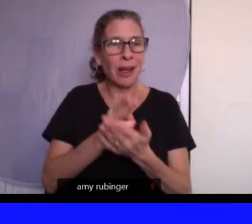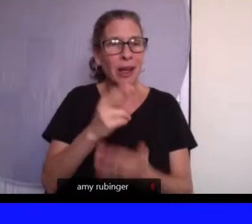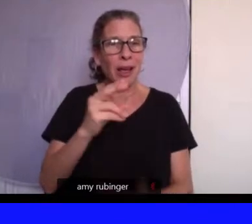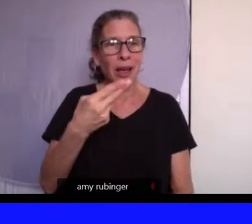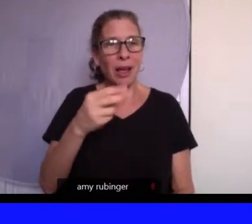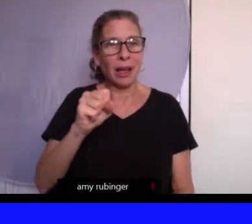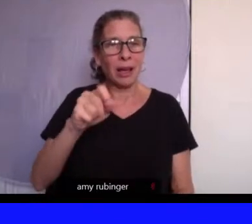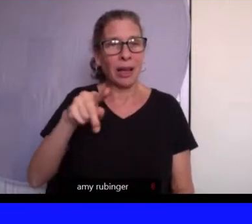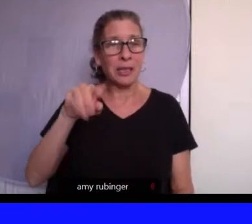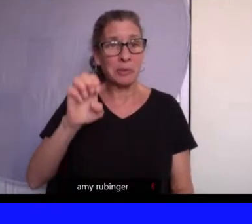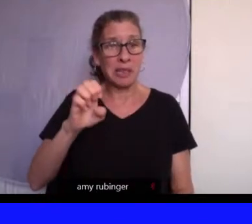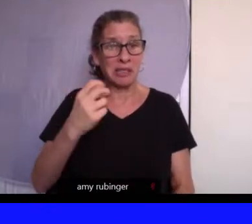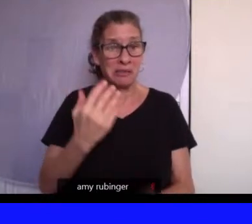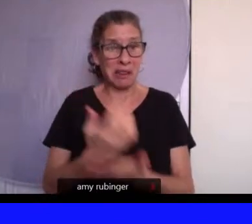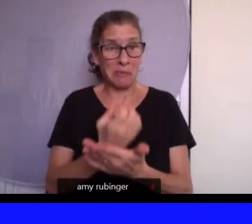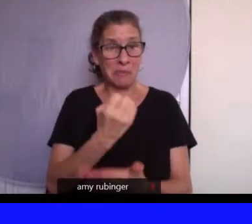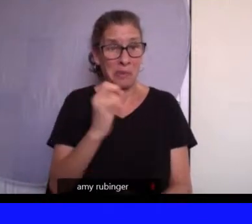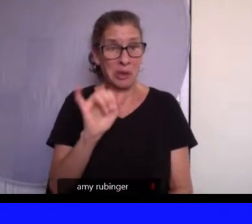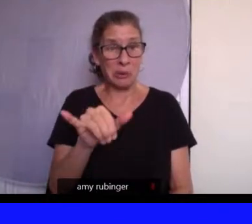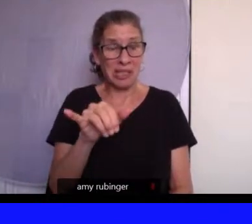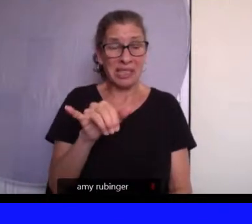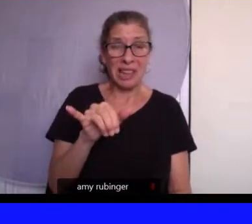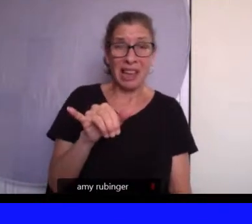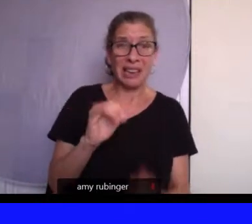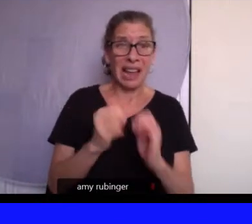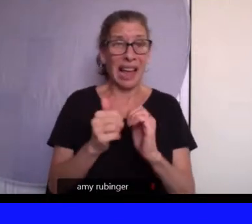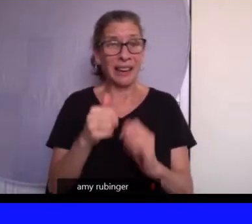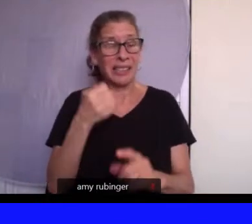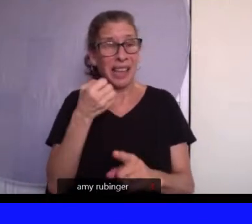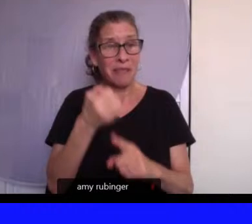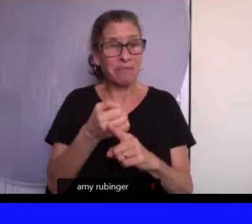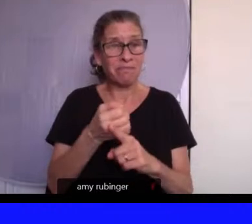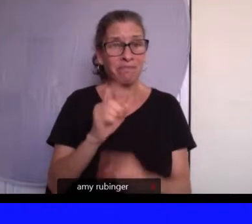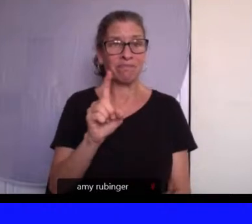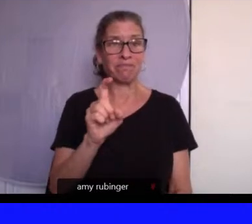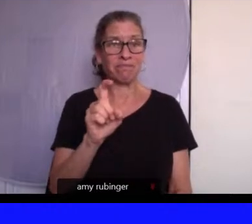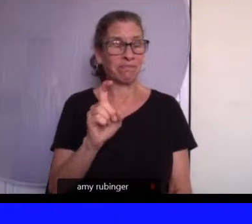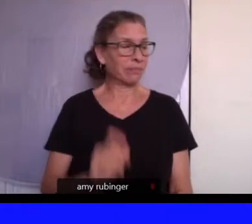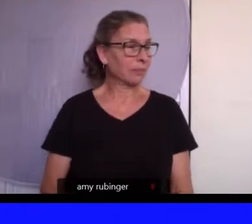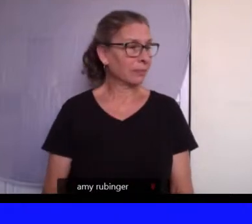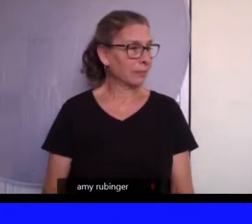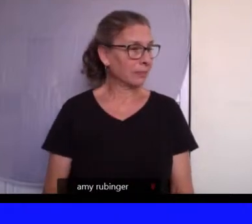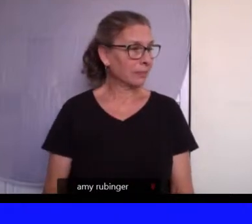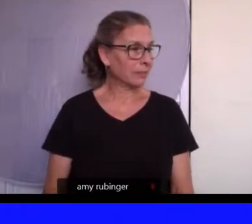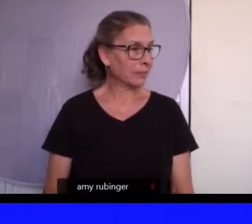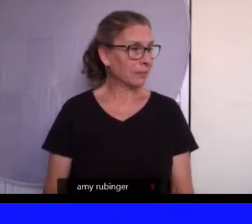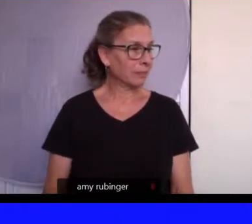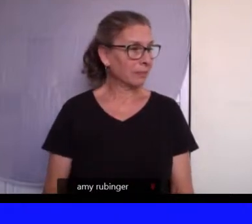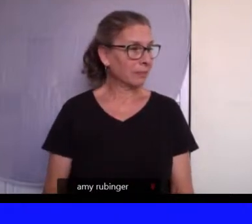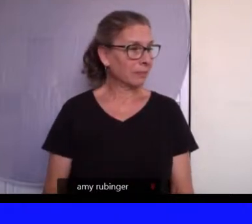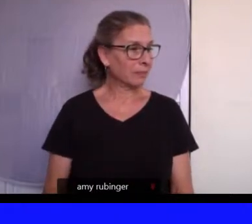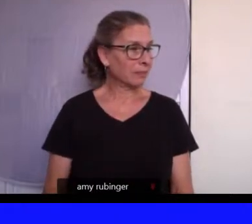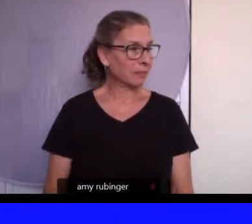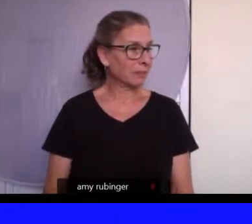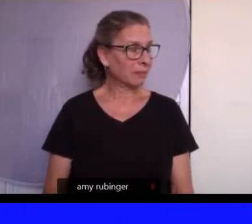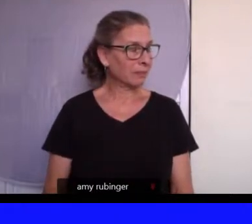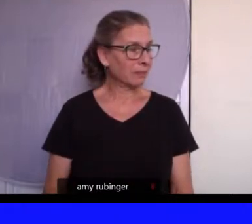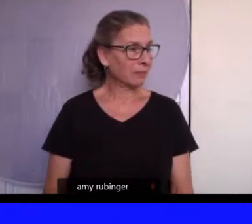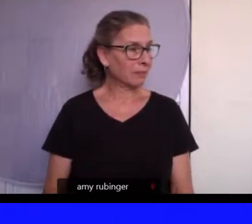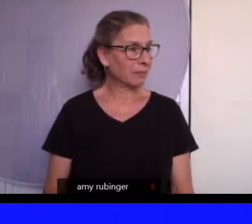compared to national averages. And I think that goes along with the populations we